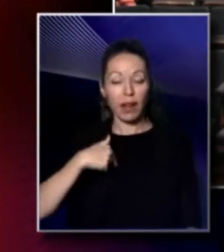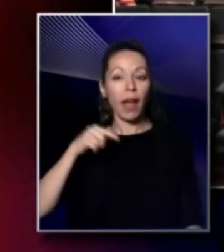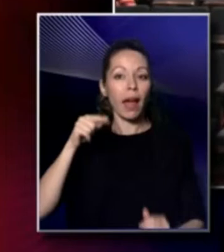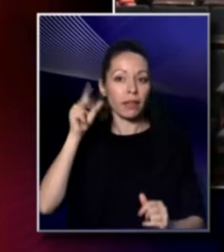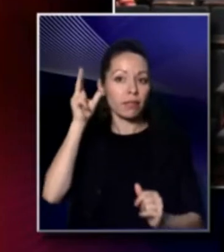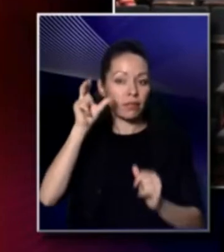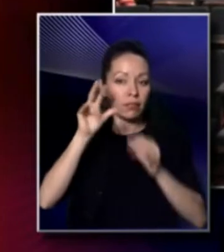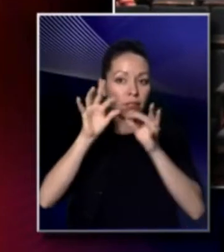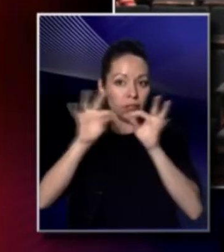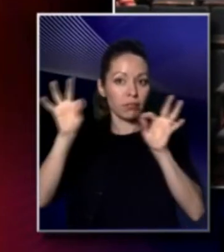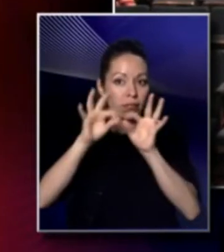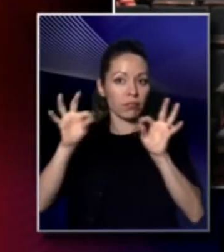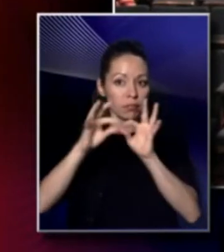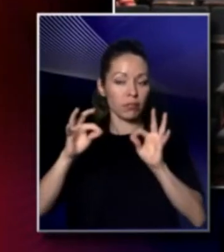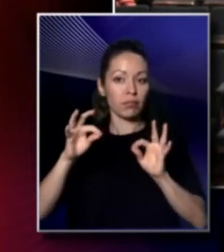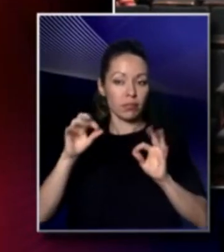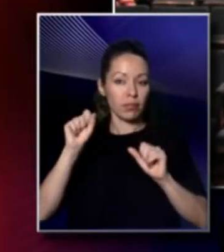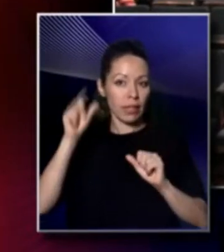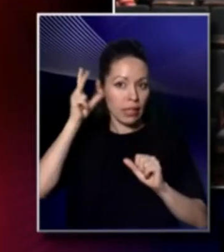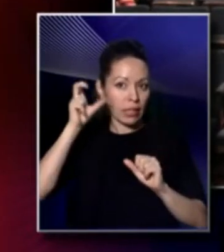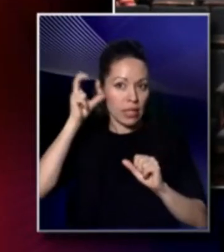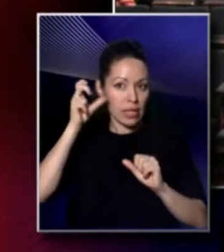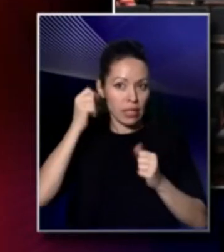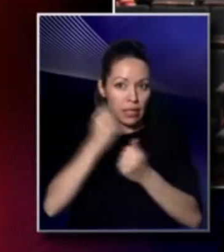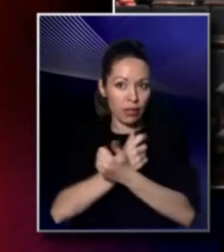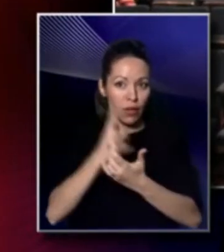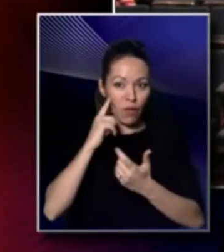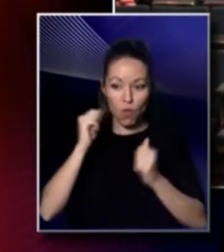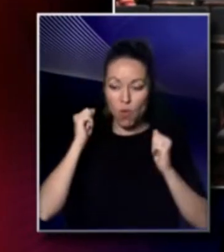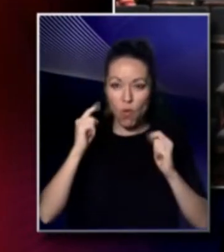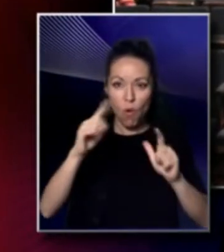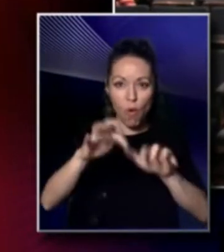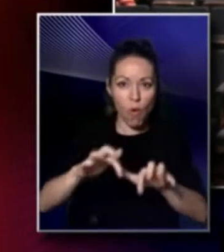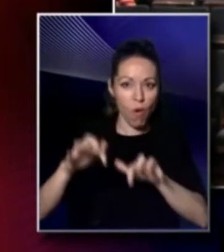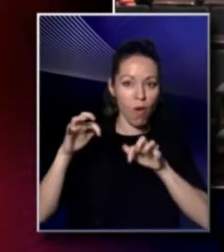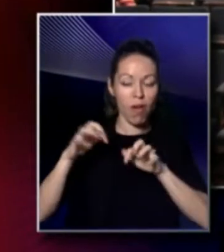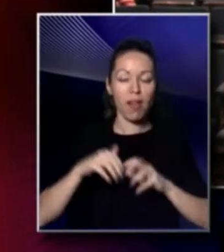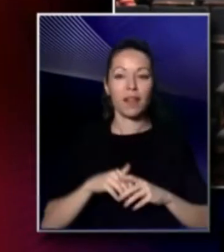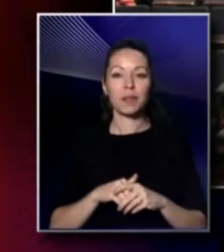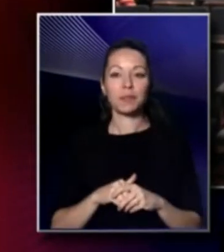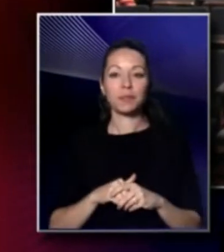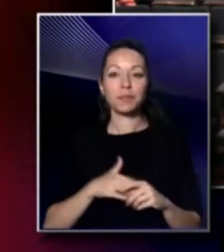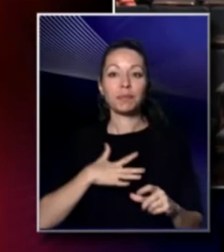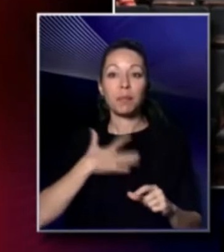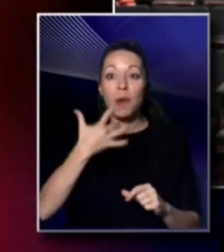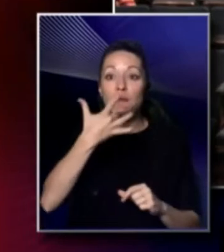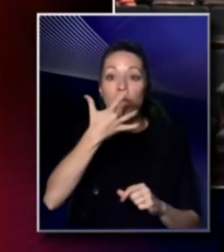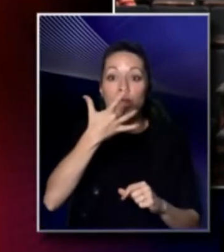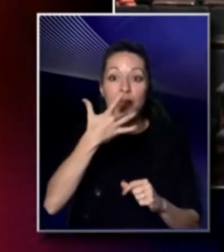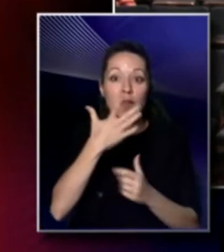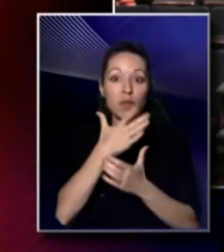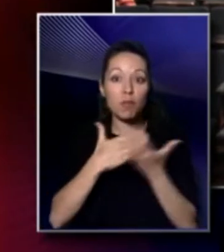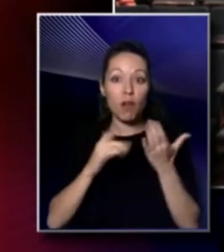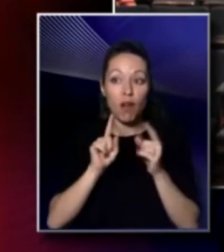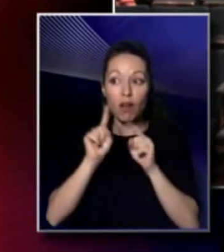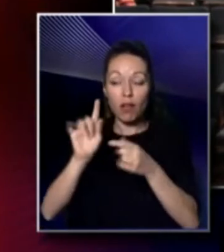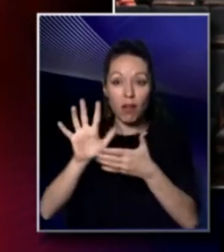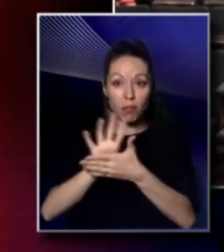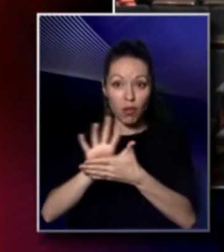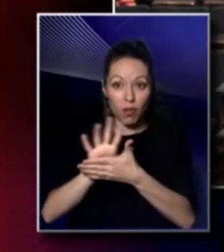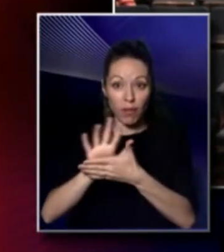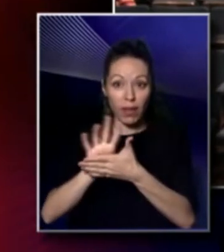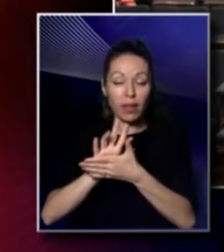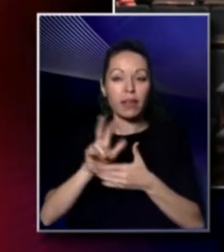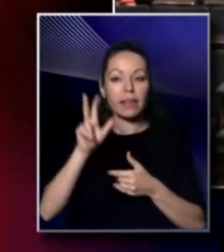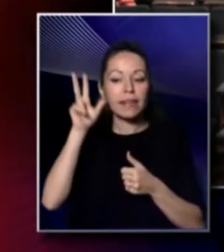on a speaker for everyone in the theater. My favorite part about going to the movie was listening